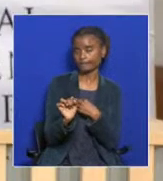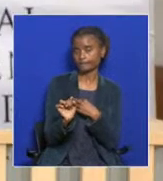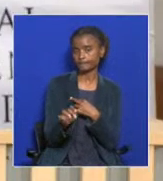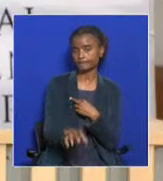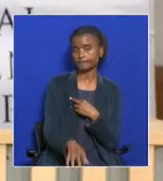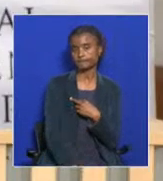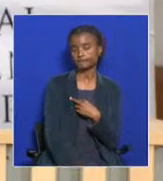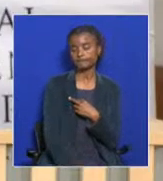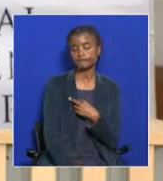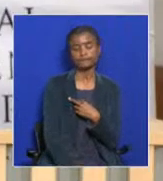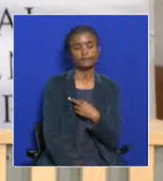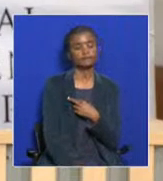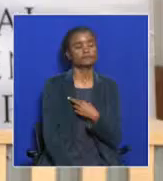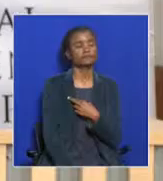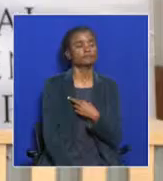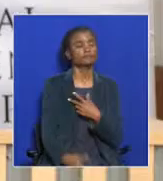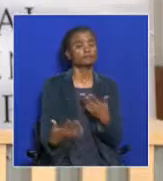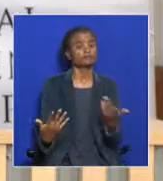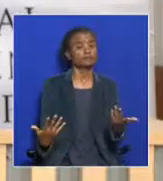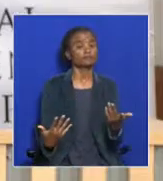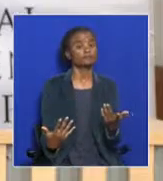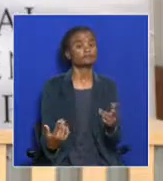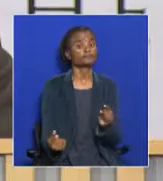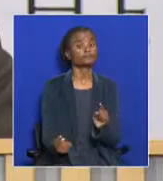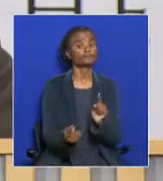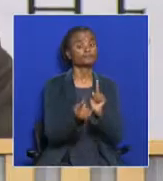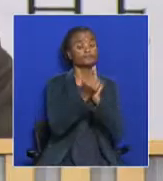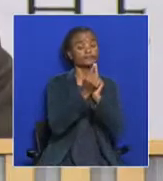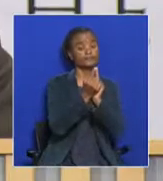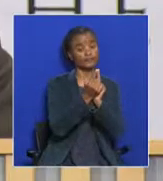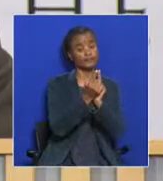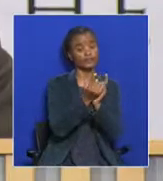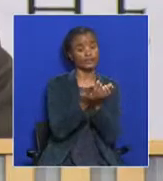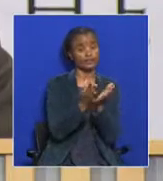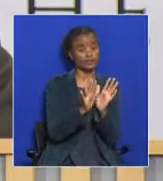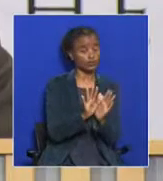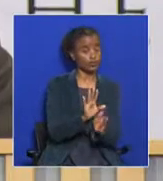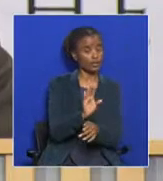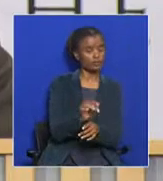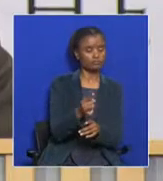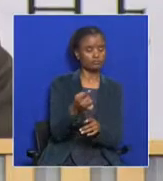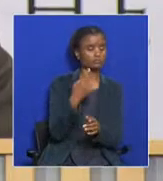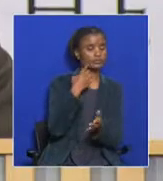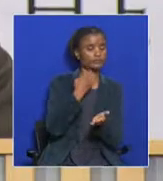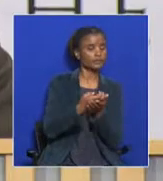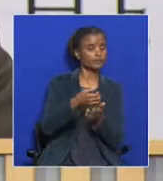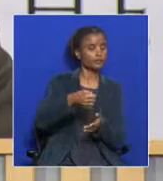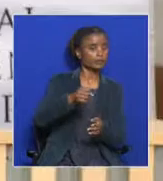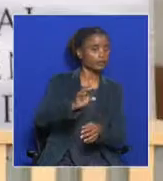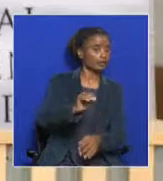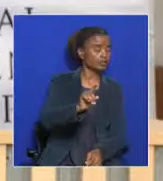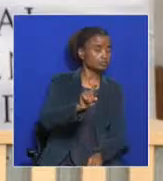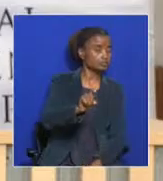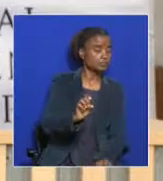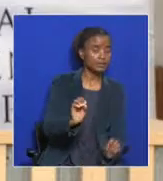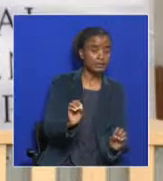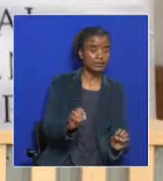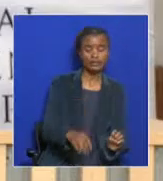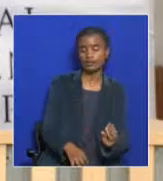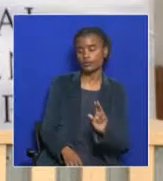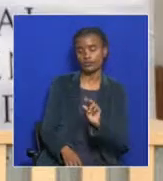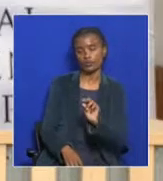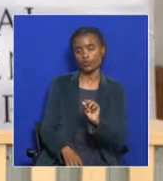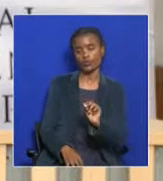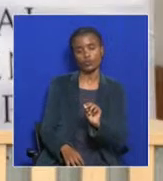when you met, you didn't ask him where are the evidence bags? I didn't ask him. Now,